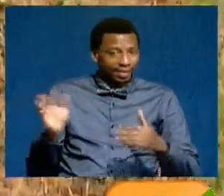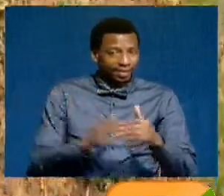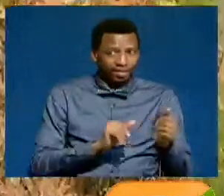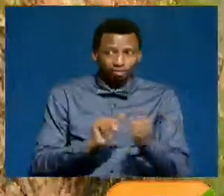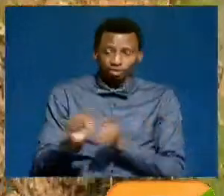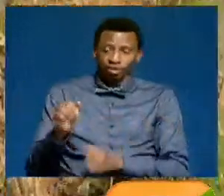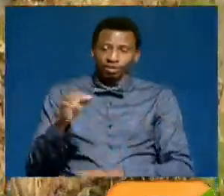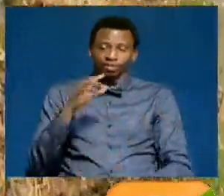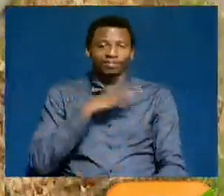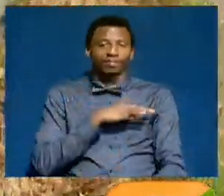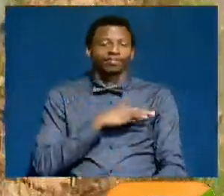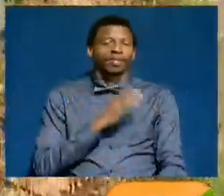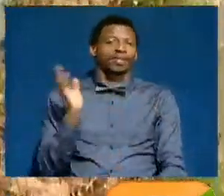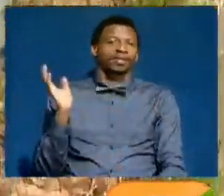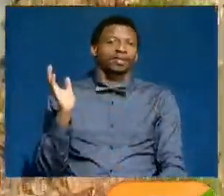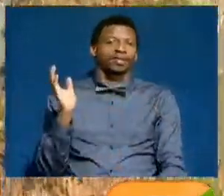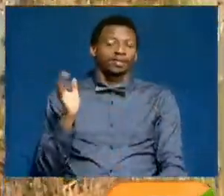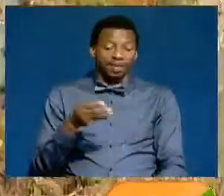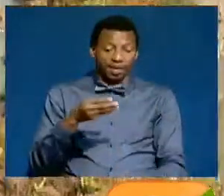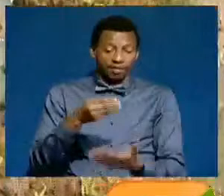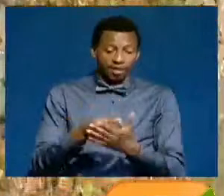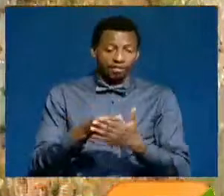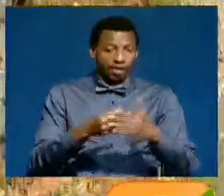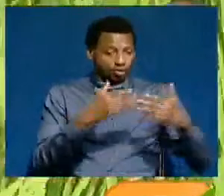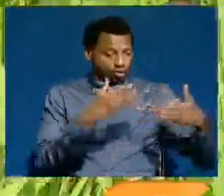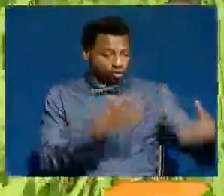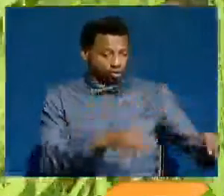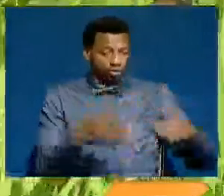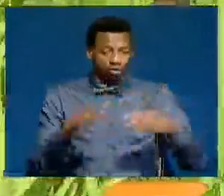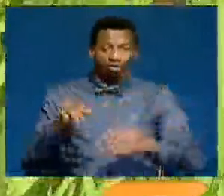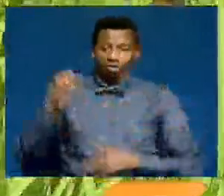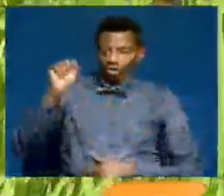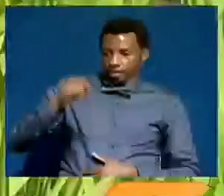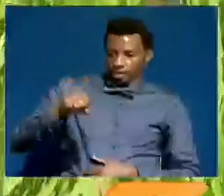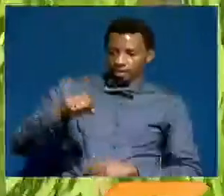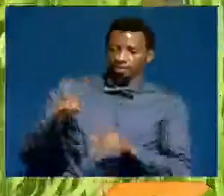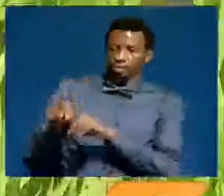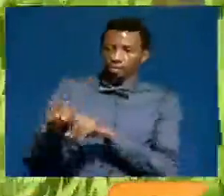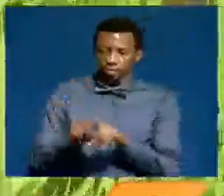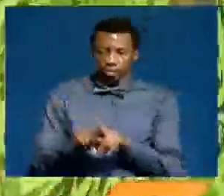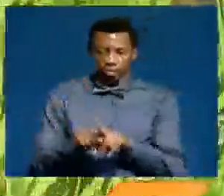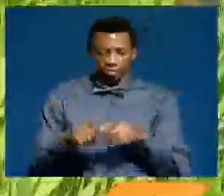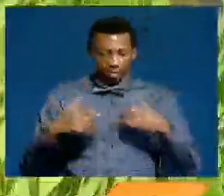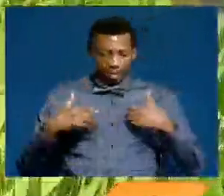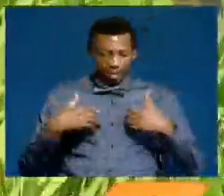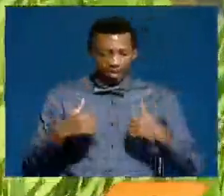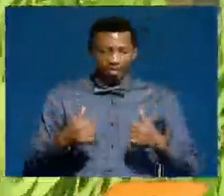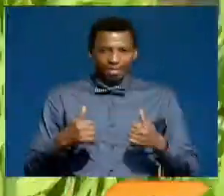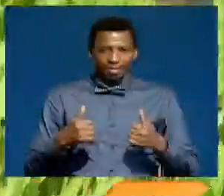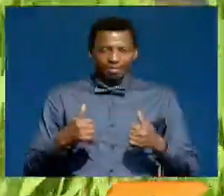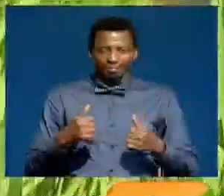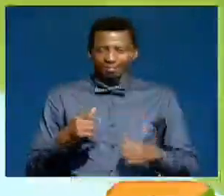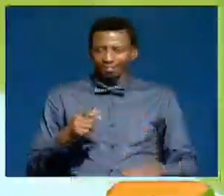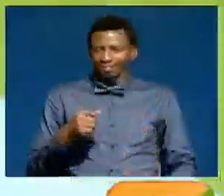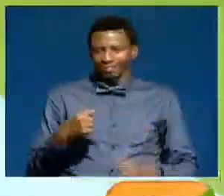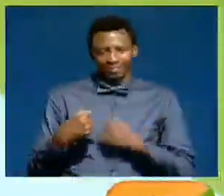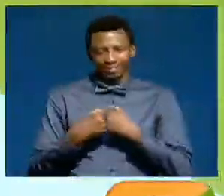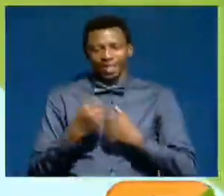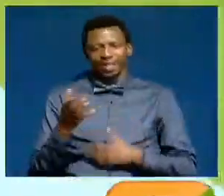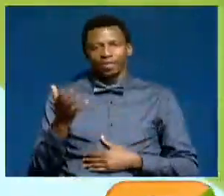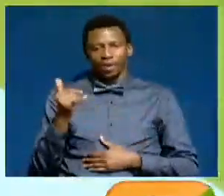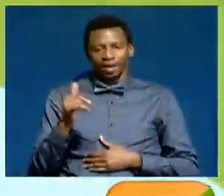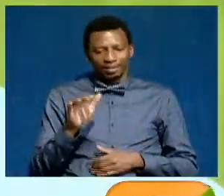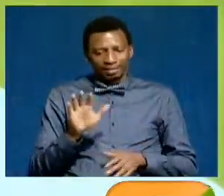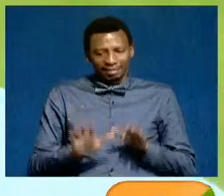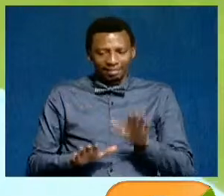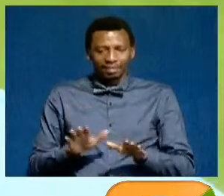harvests. Beyond the financial losses, farmers face health risks as they work barefoot in infested waters. Sasa ingia